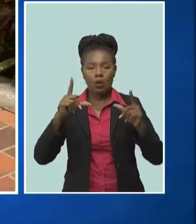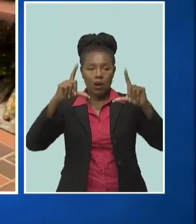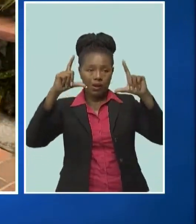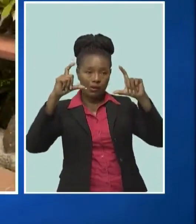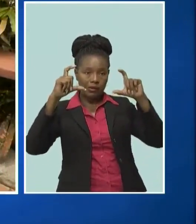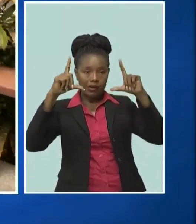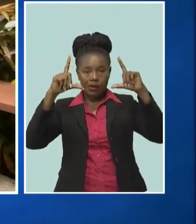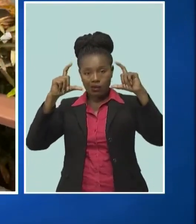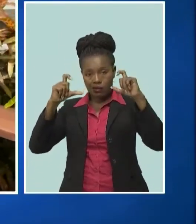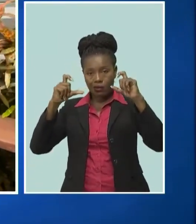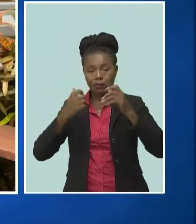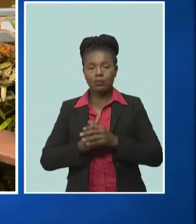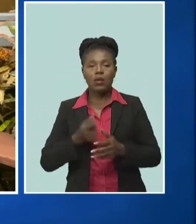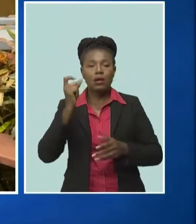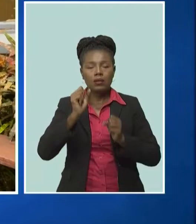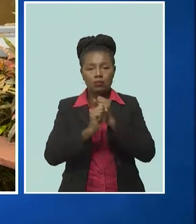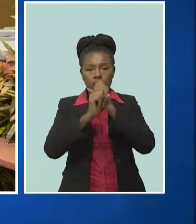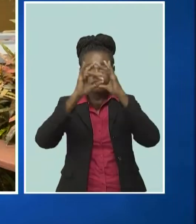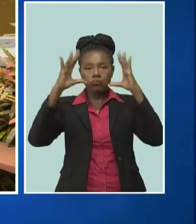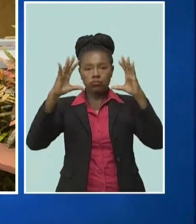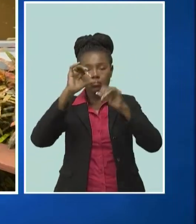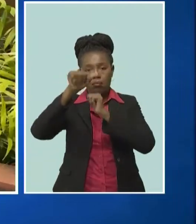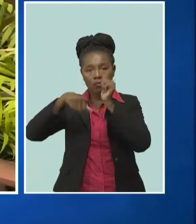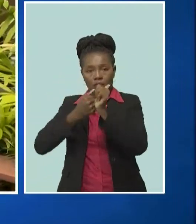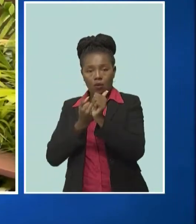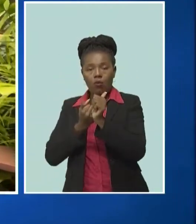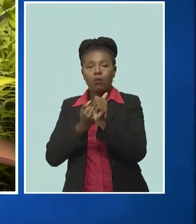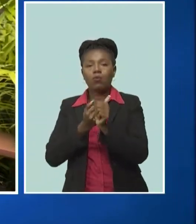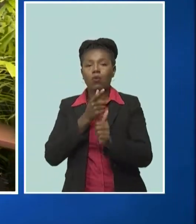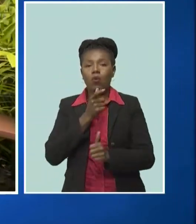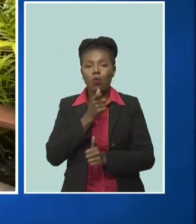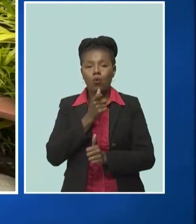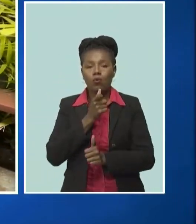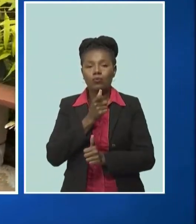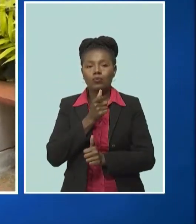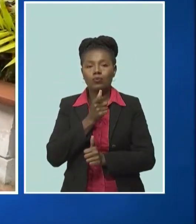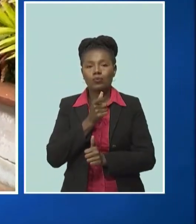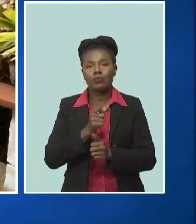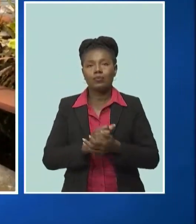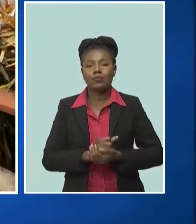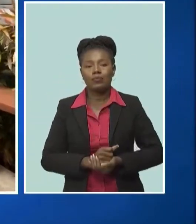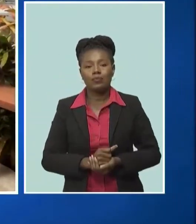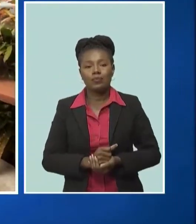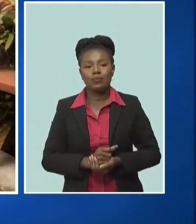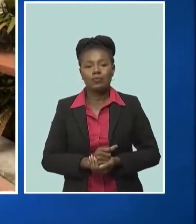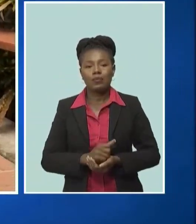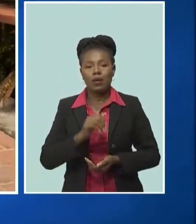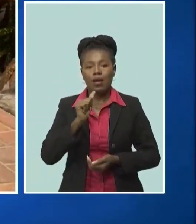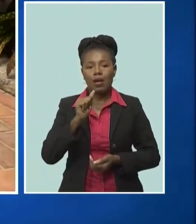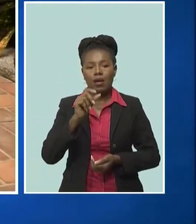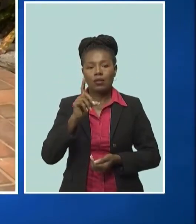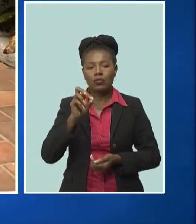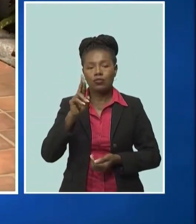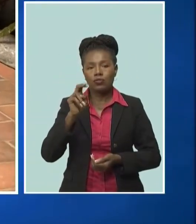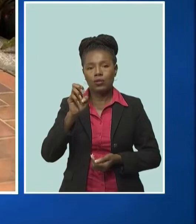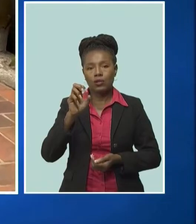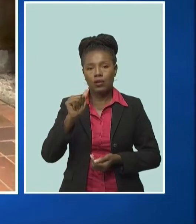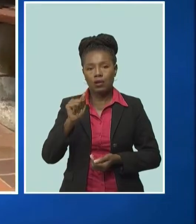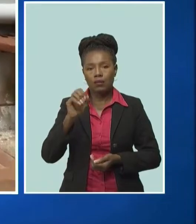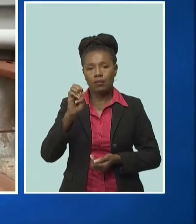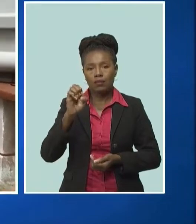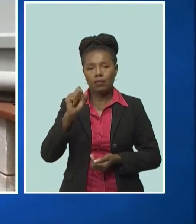The concept for the outfits is the brainchild of our very own Andrea Esrick. Everything was individually